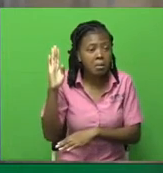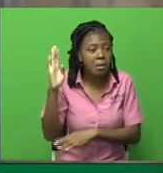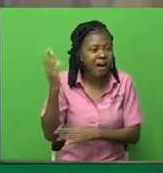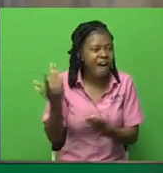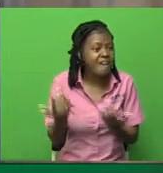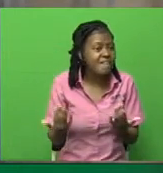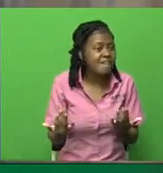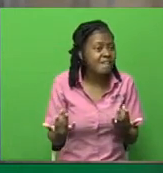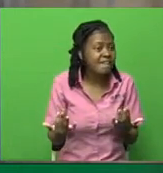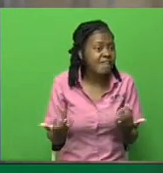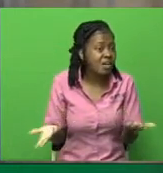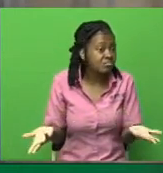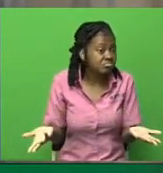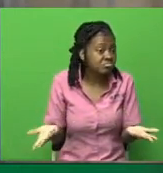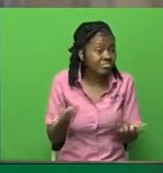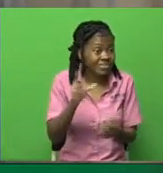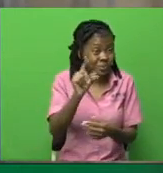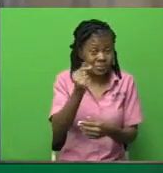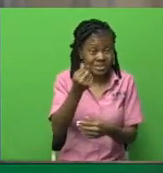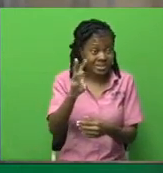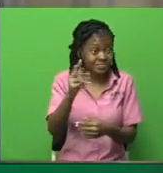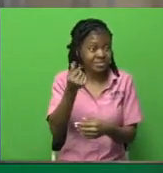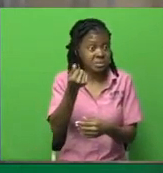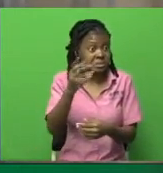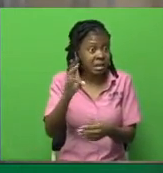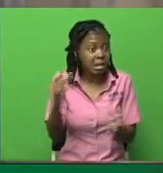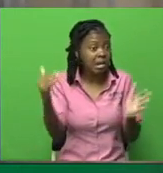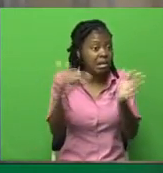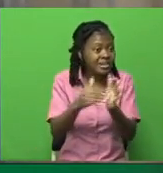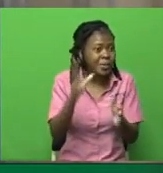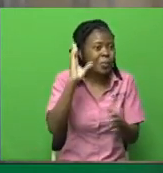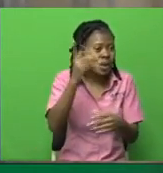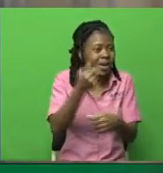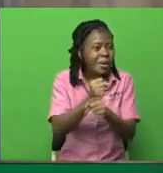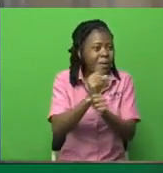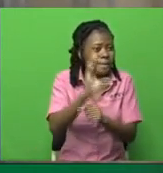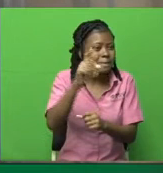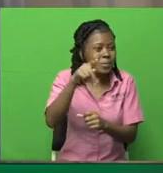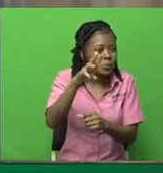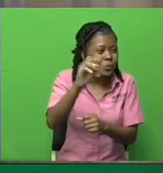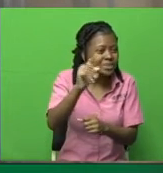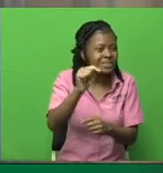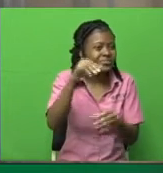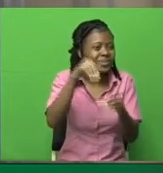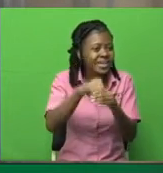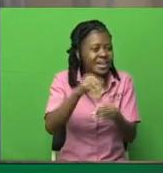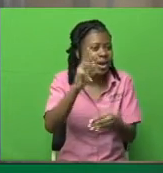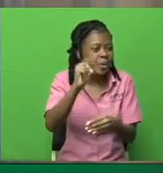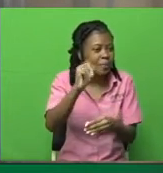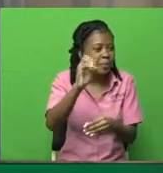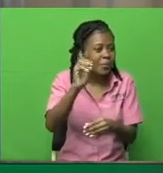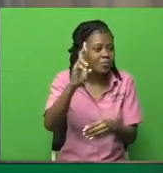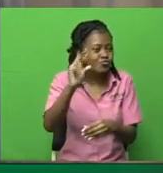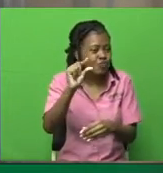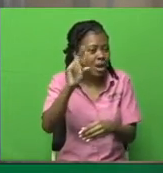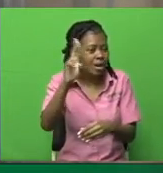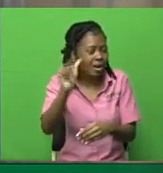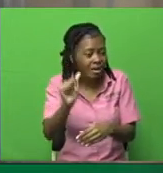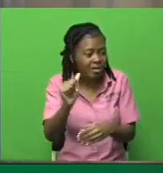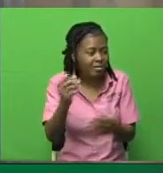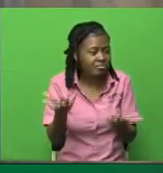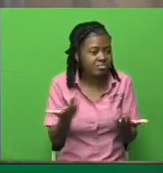Minister promises say marug report promising again this year the point is your promises for infrastructure Hollow at